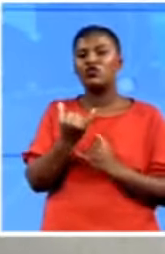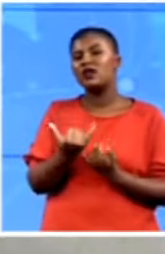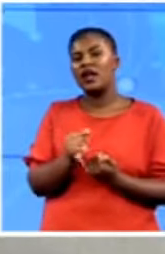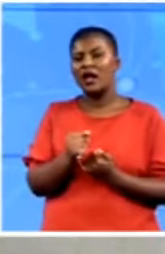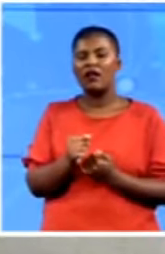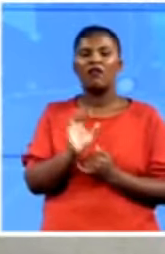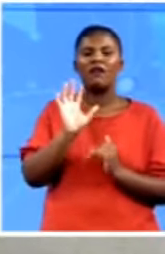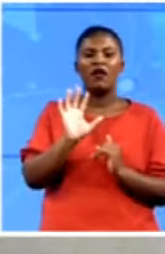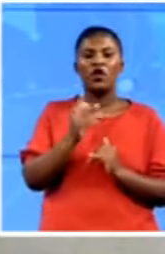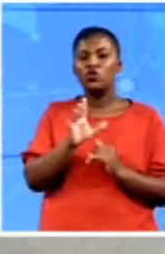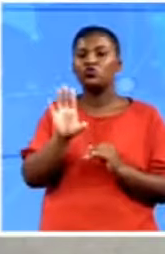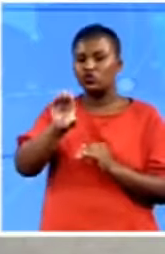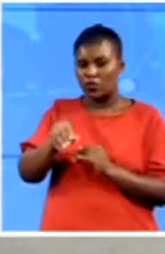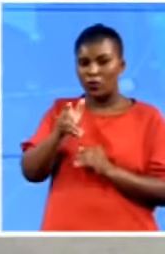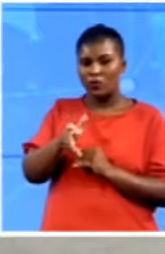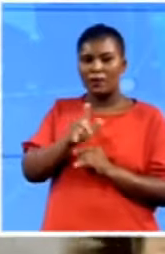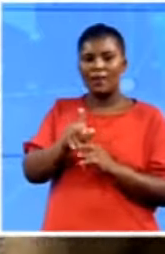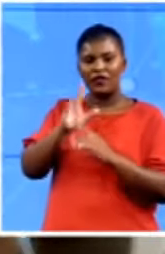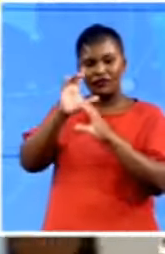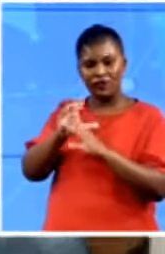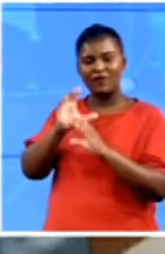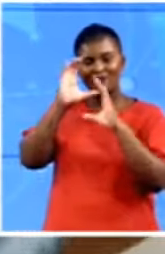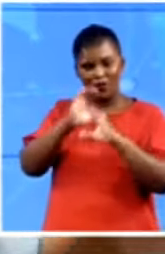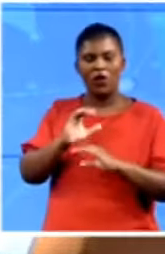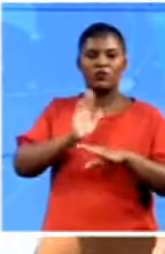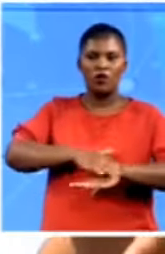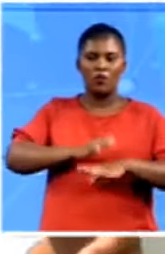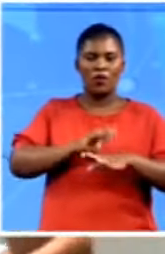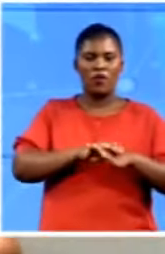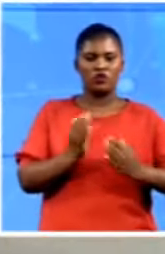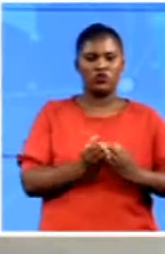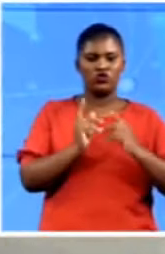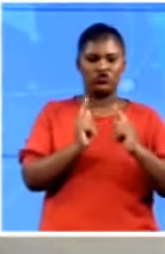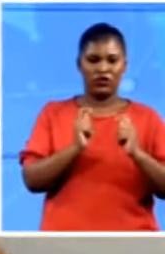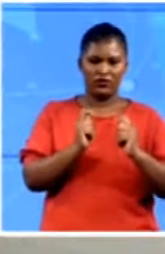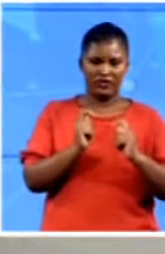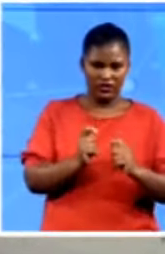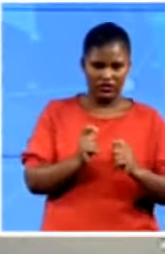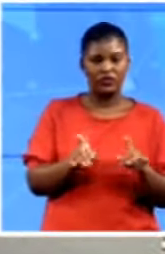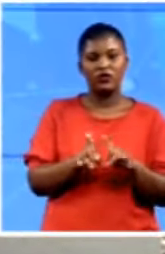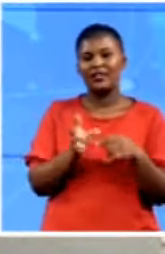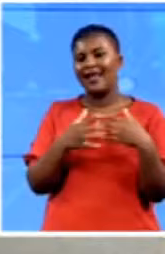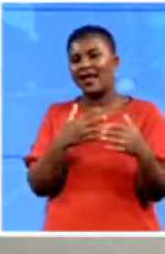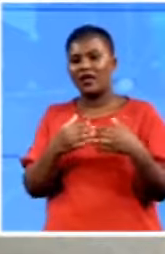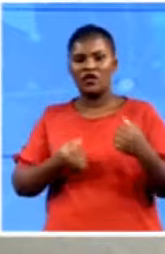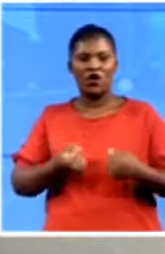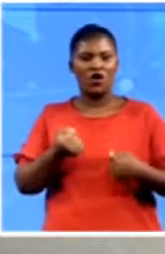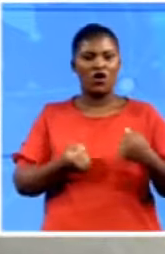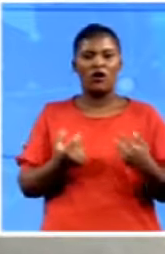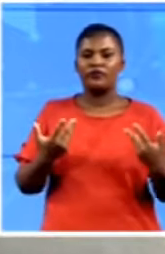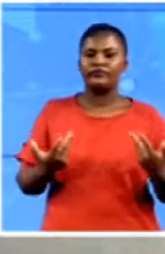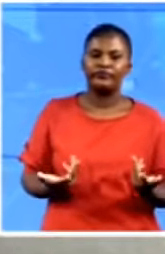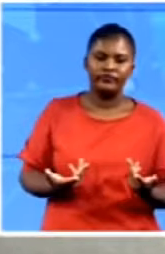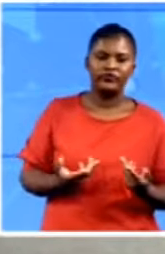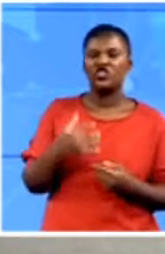indicated, will be on scholar transportation, any of the cars that are going past here, I guess, a lot of those checks towards the beginning of the